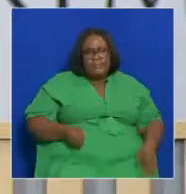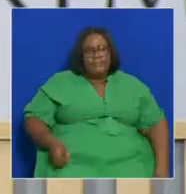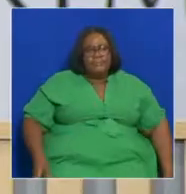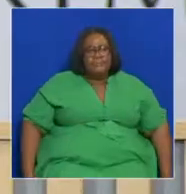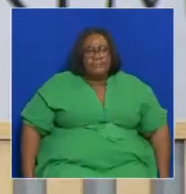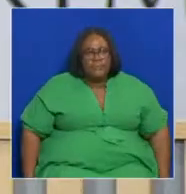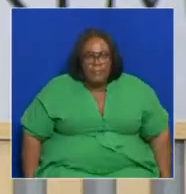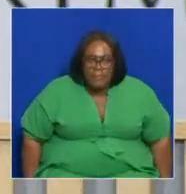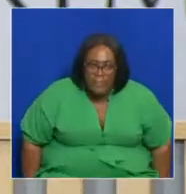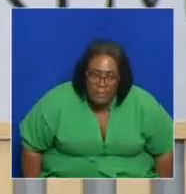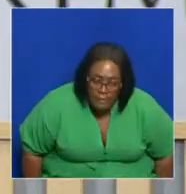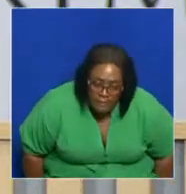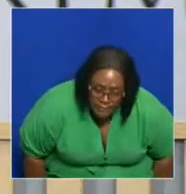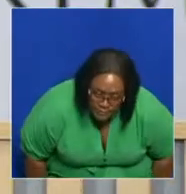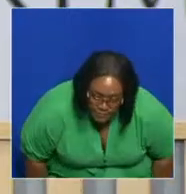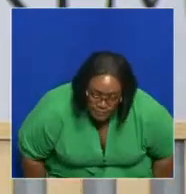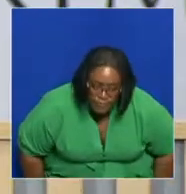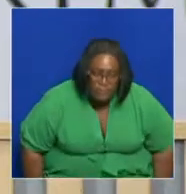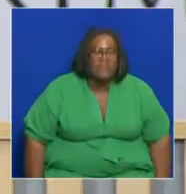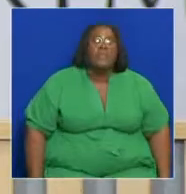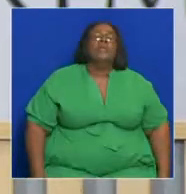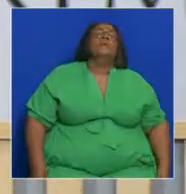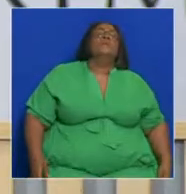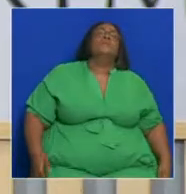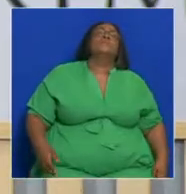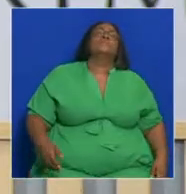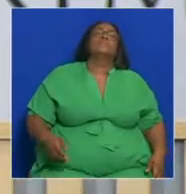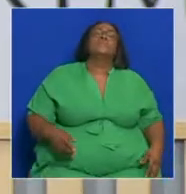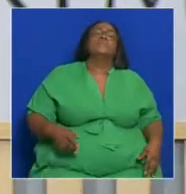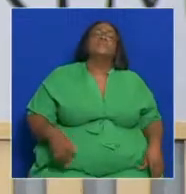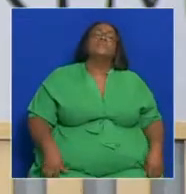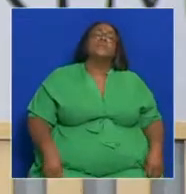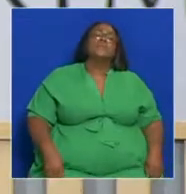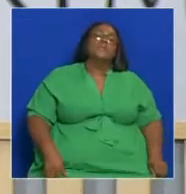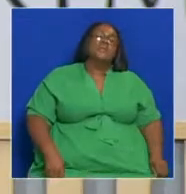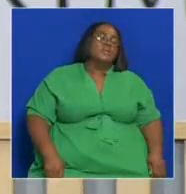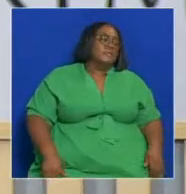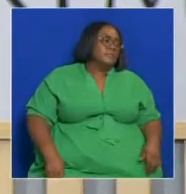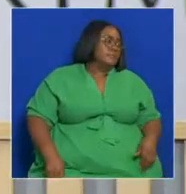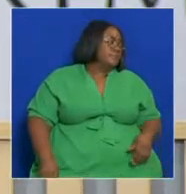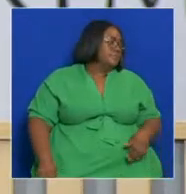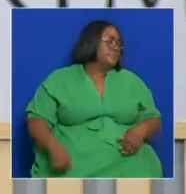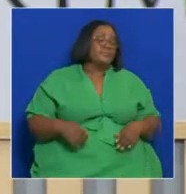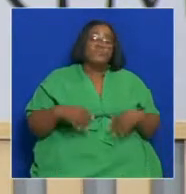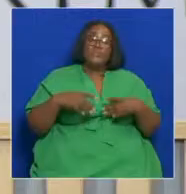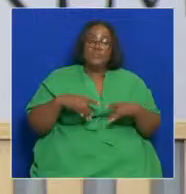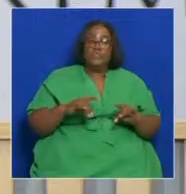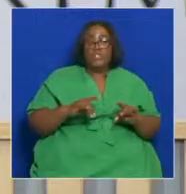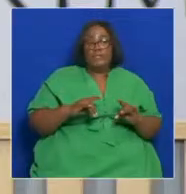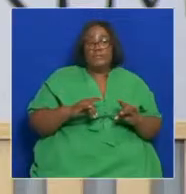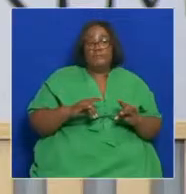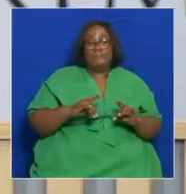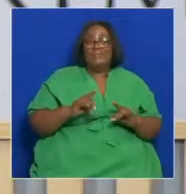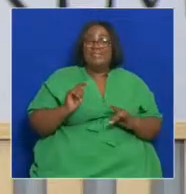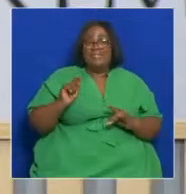the fact of the matter is, in this particular instance, rules were not followed.